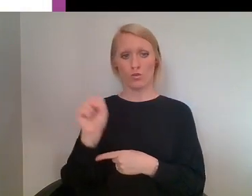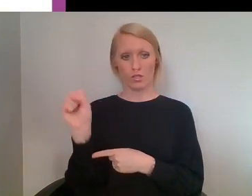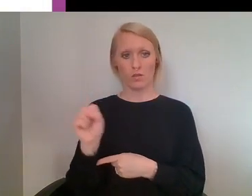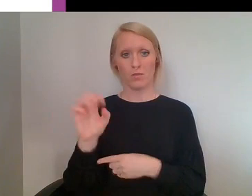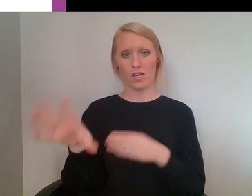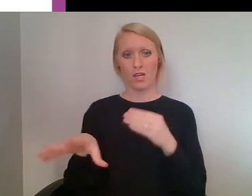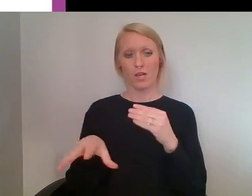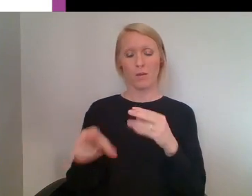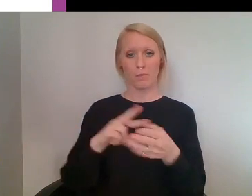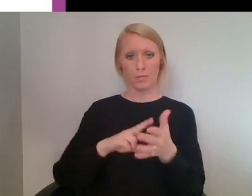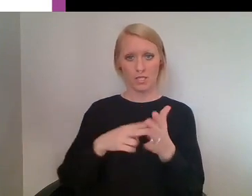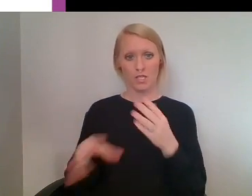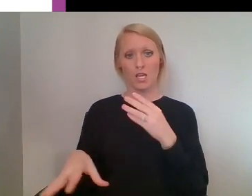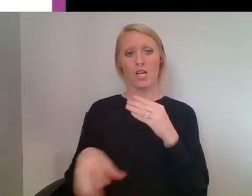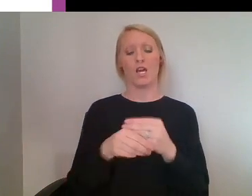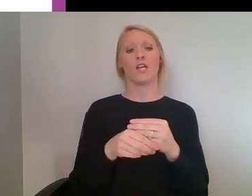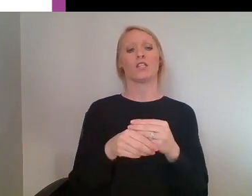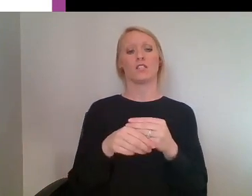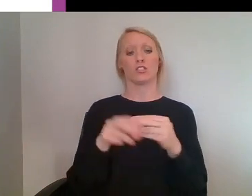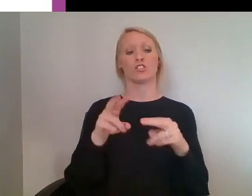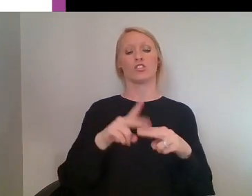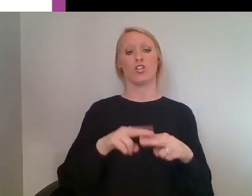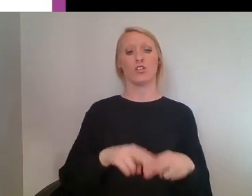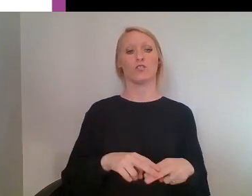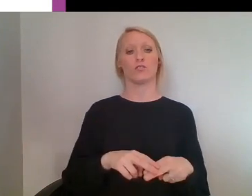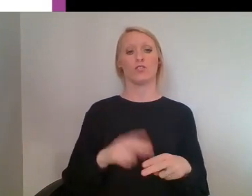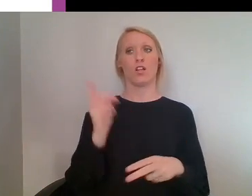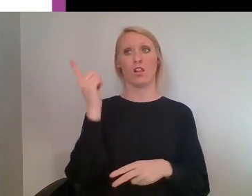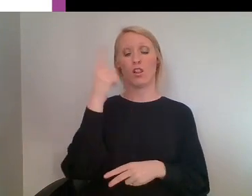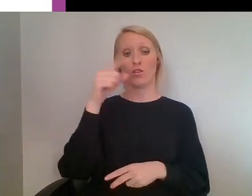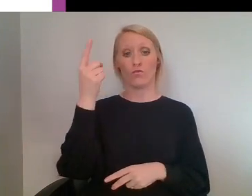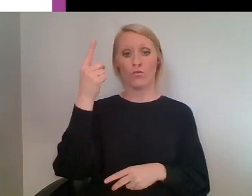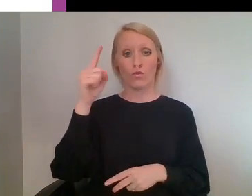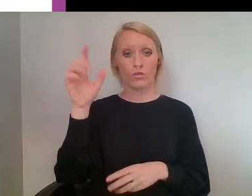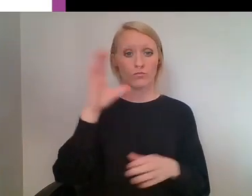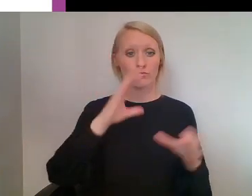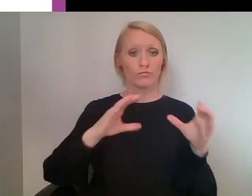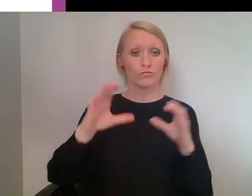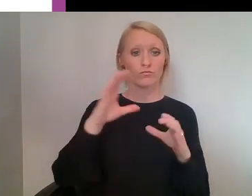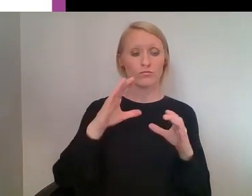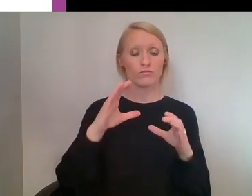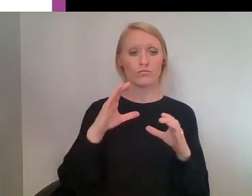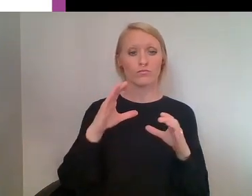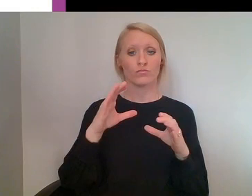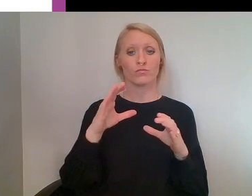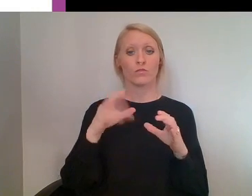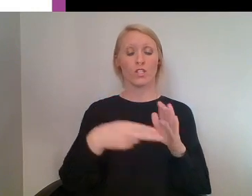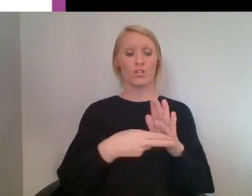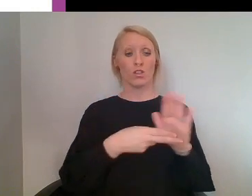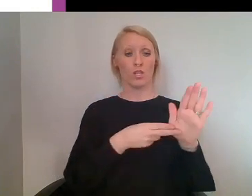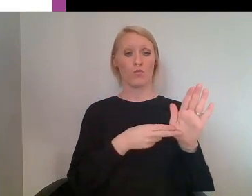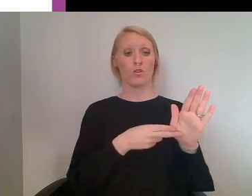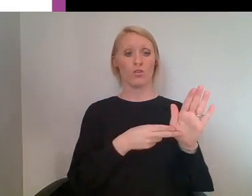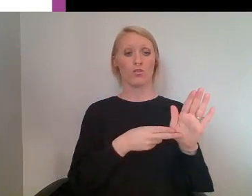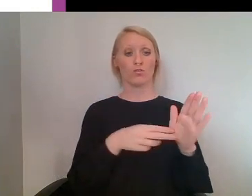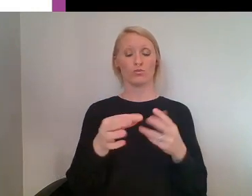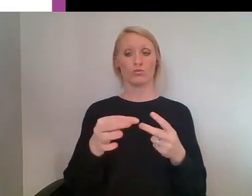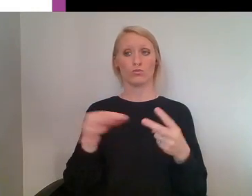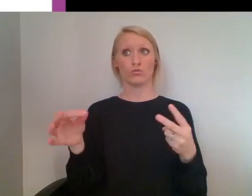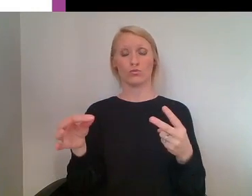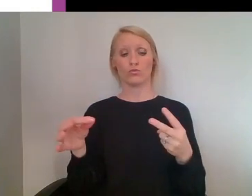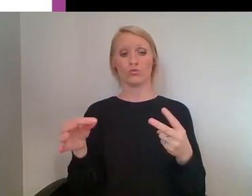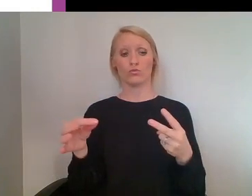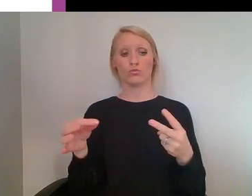them. And another thing to look for is lower fat versions of many processed meats are available. So look on the nutrition labels to choose products with less